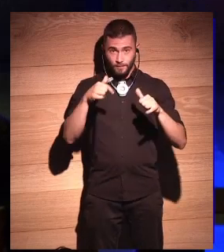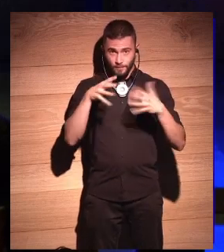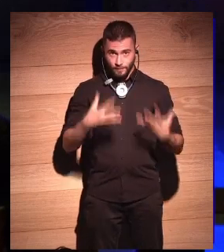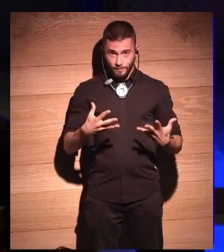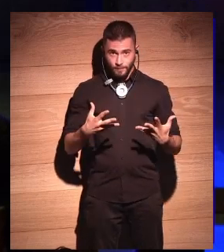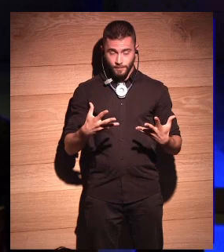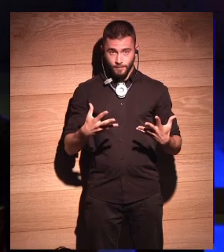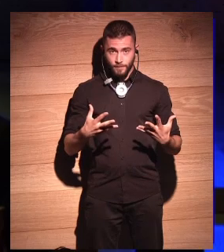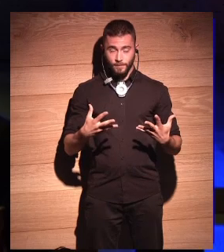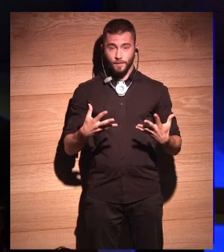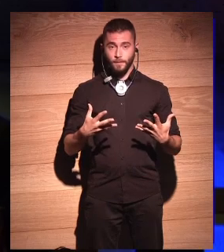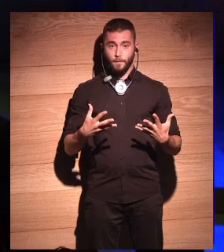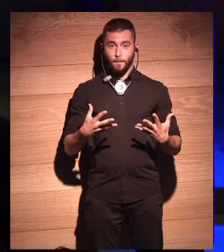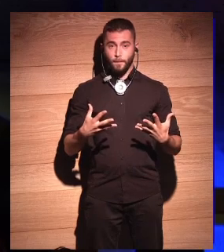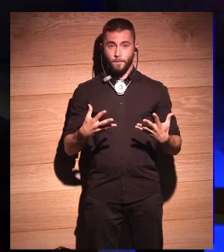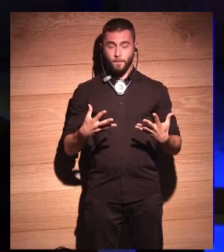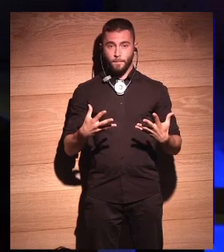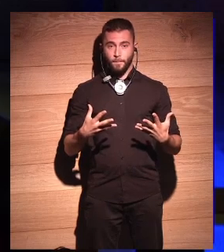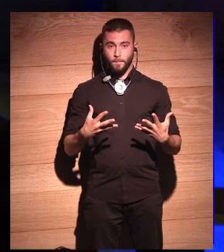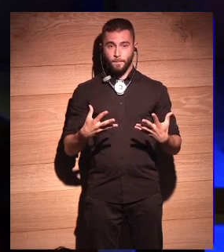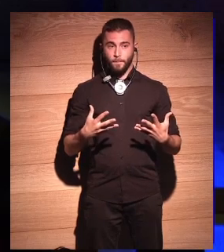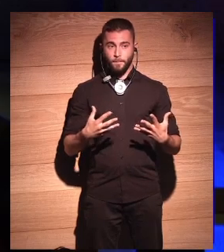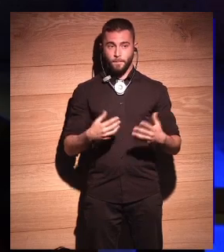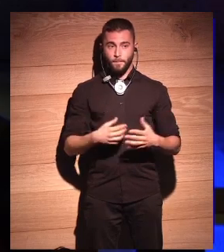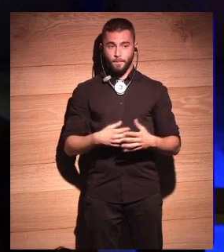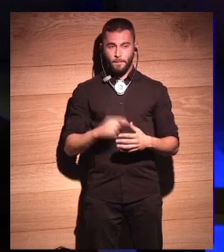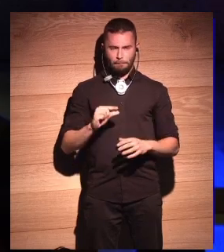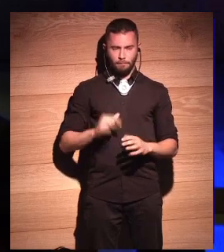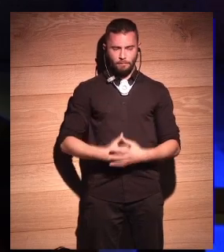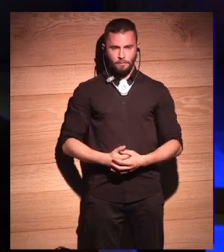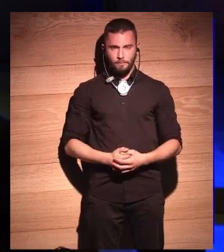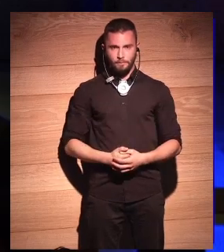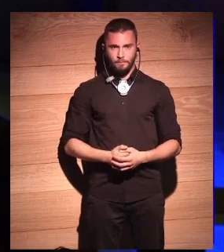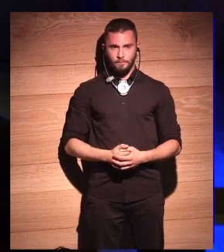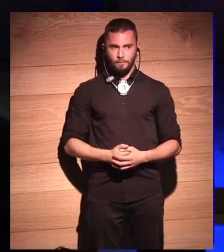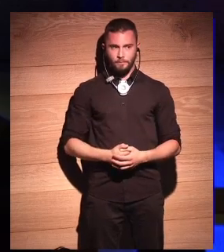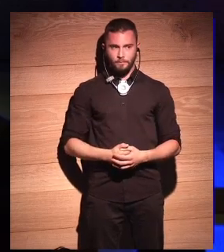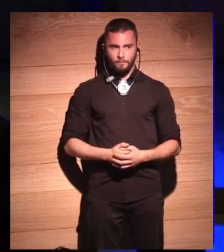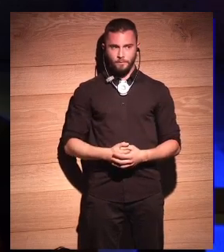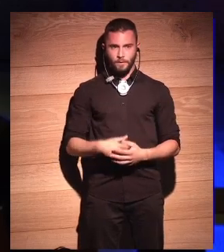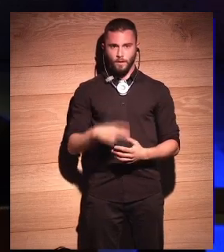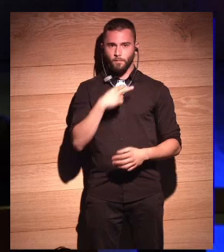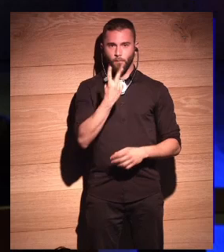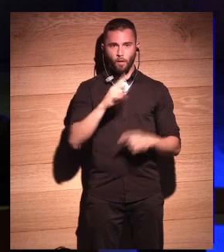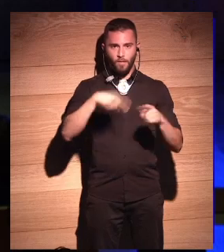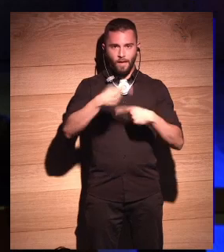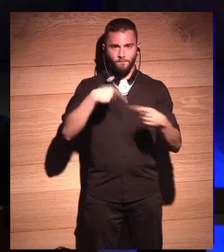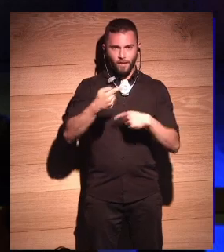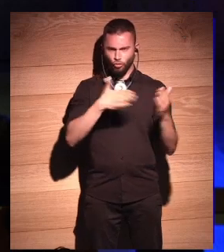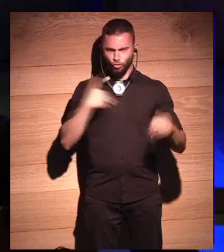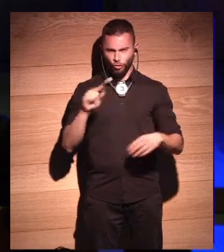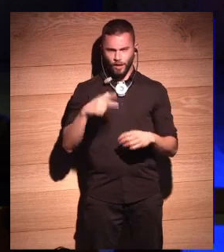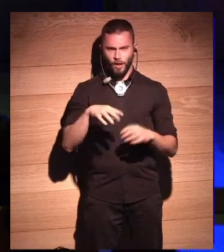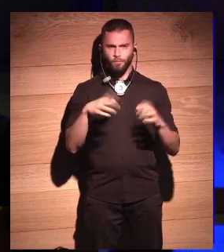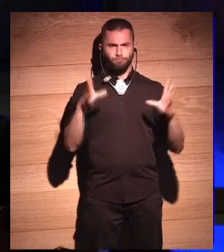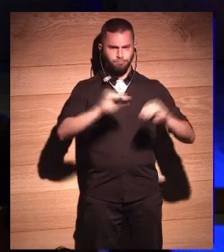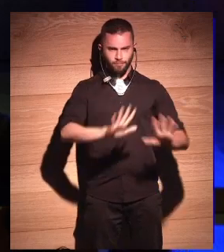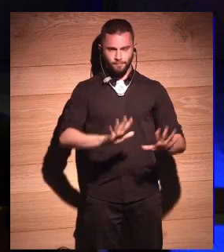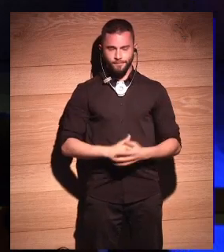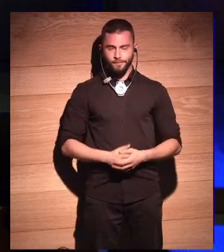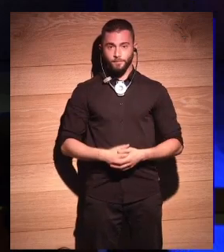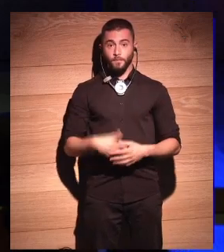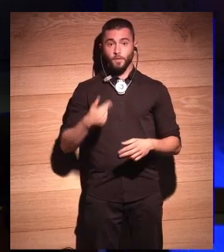I am, wait, I just don't want to have any effects on my voice right now. So, what I hope is what I'm